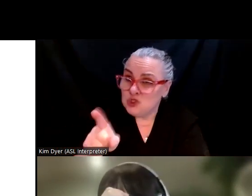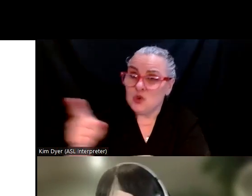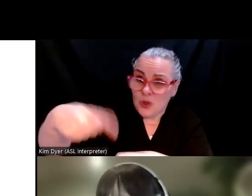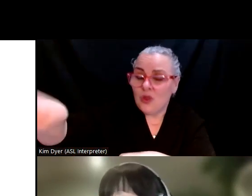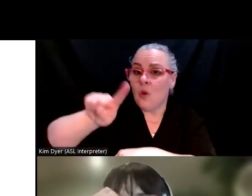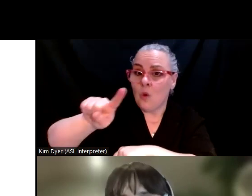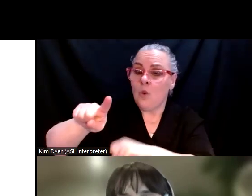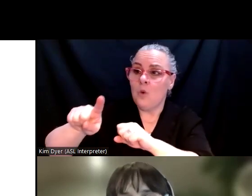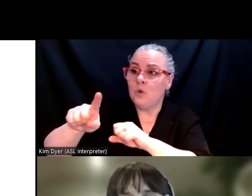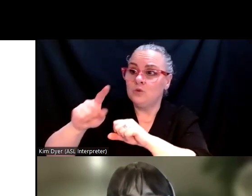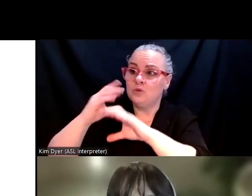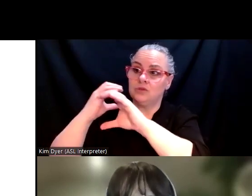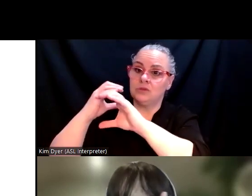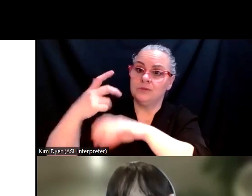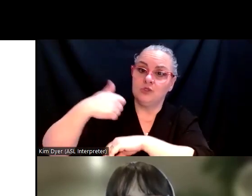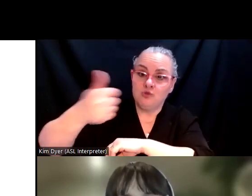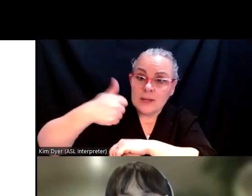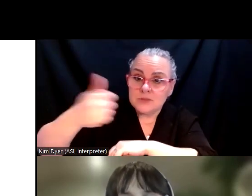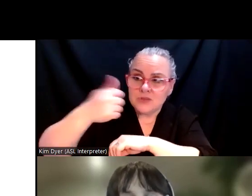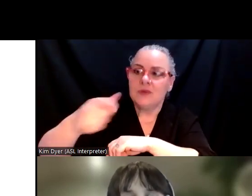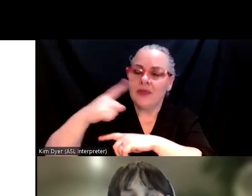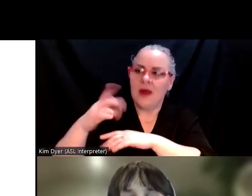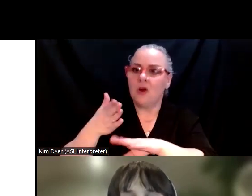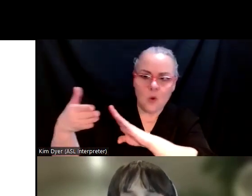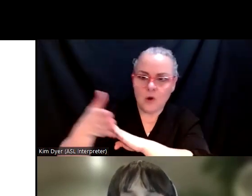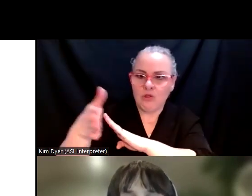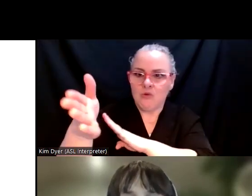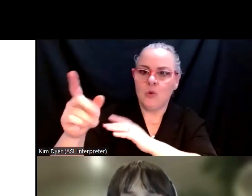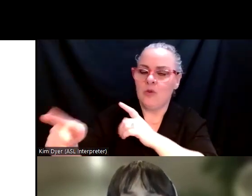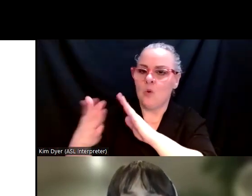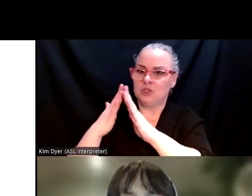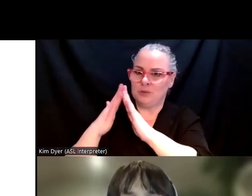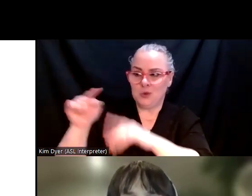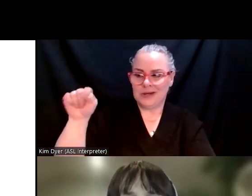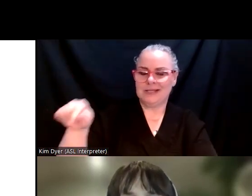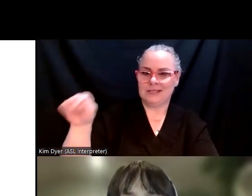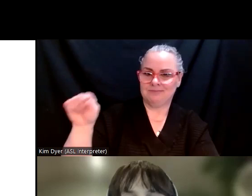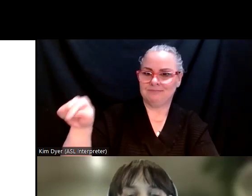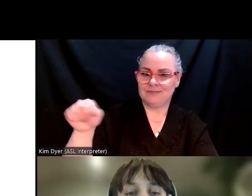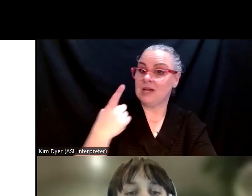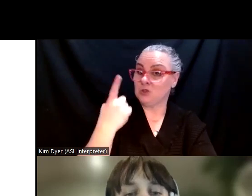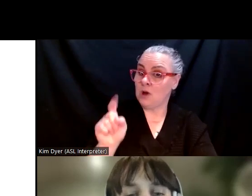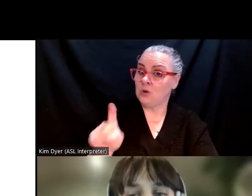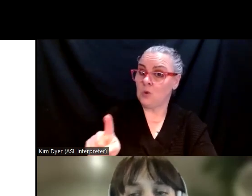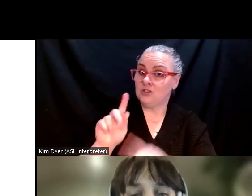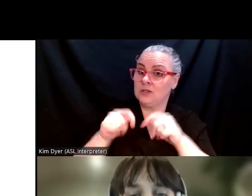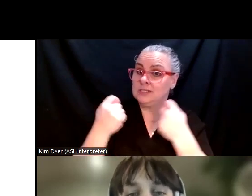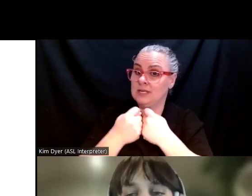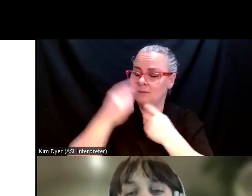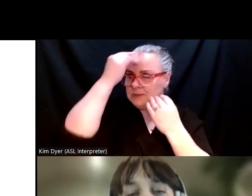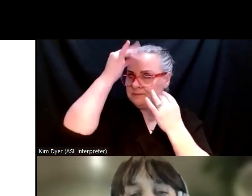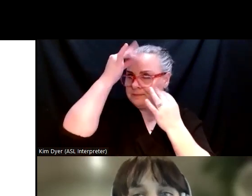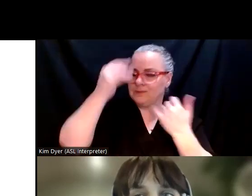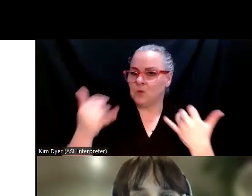vehicles are the ones that are in fact moving through those communities? That's one of the questions that our team is thinking through